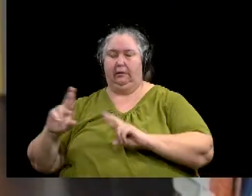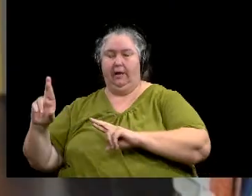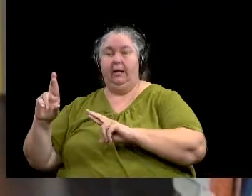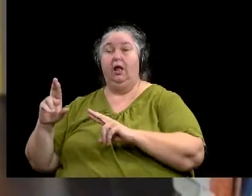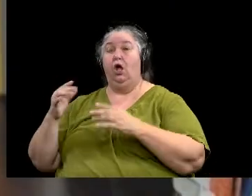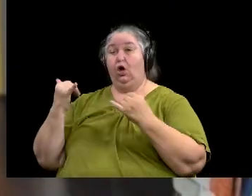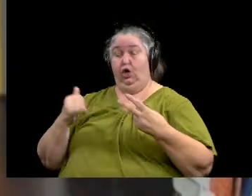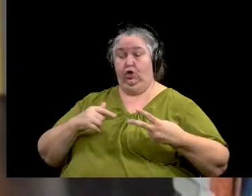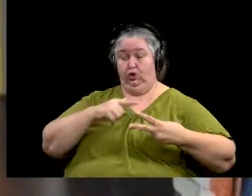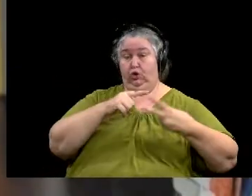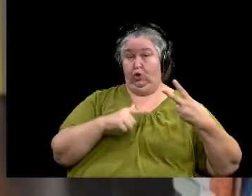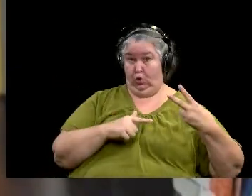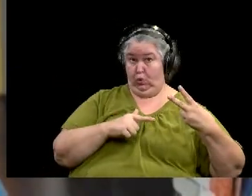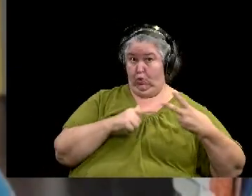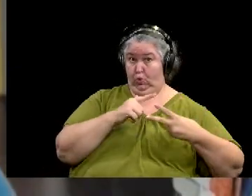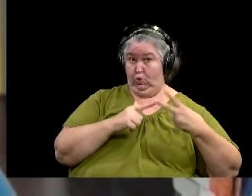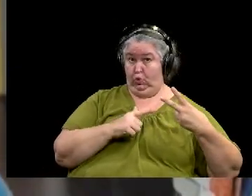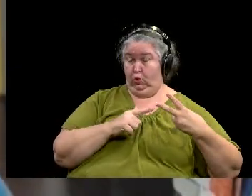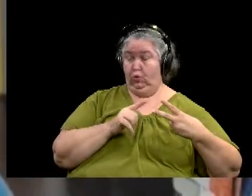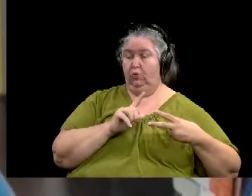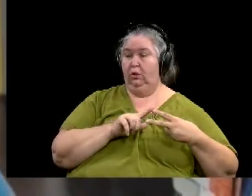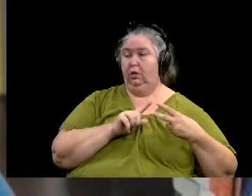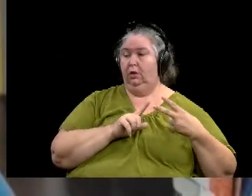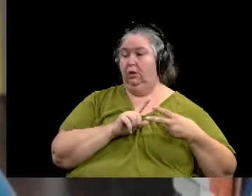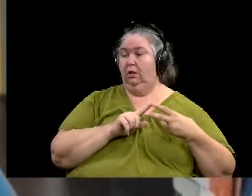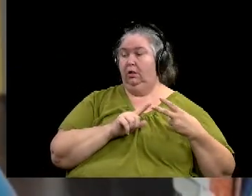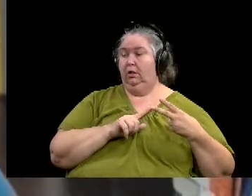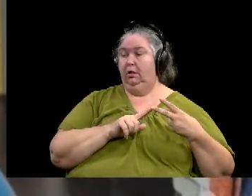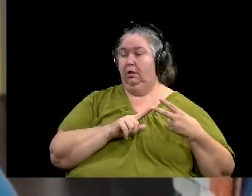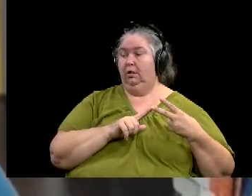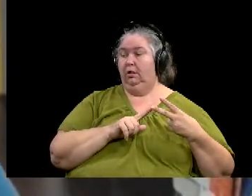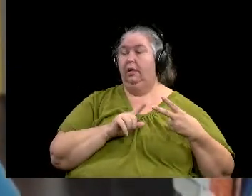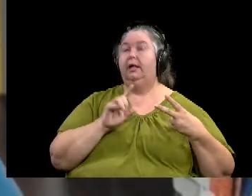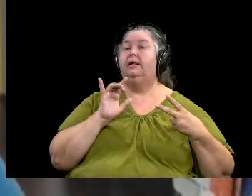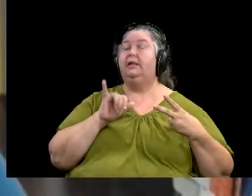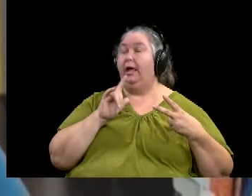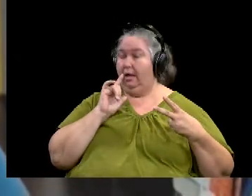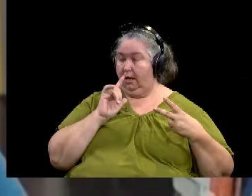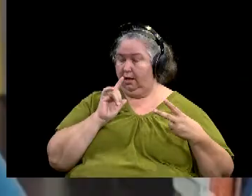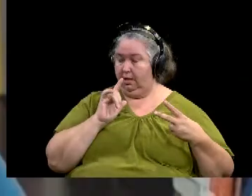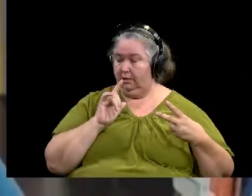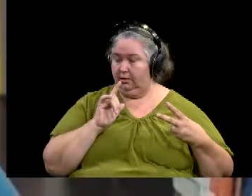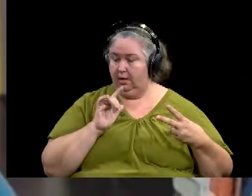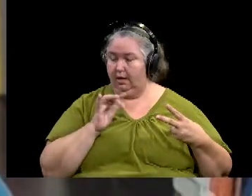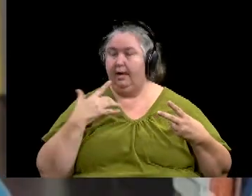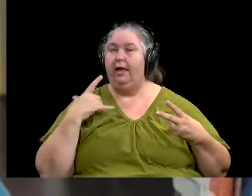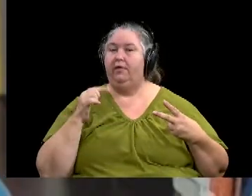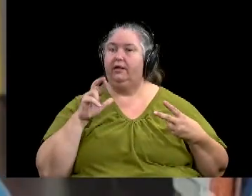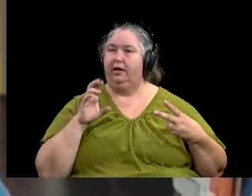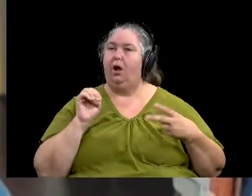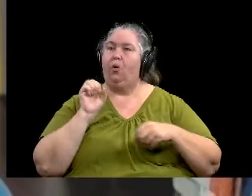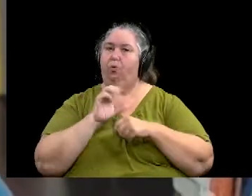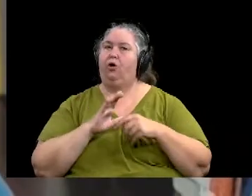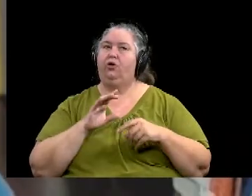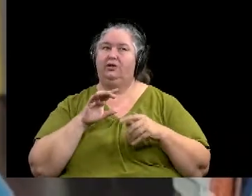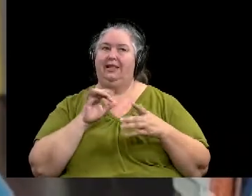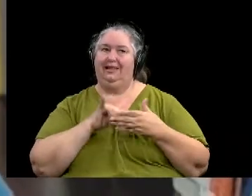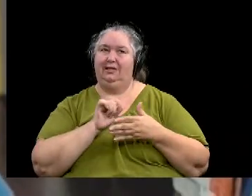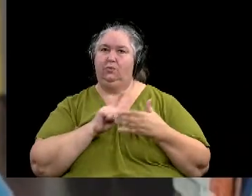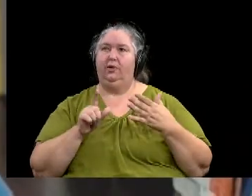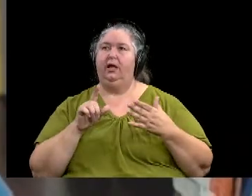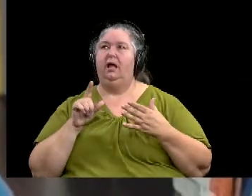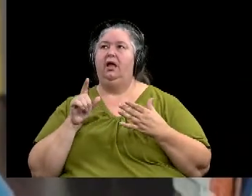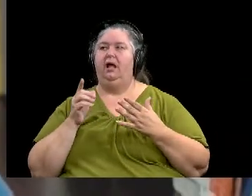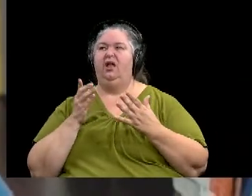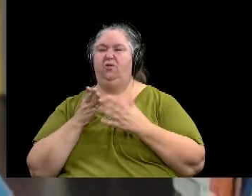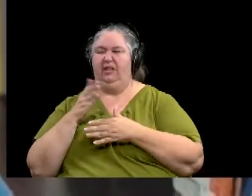that are going to be available to healthcare workers starting this week and through the end of the year and early next year. And the first is the Pfizer vaccine, of course,